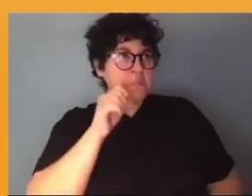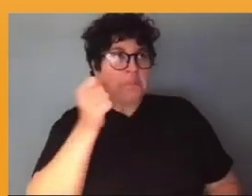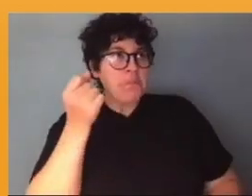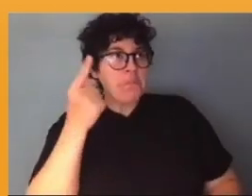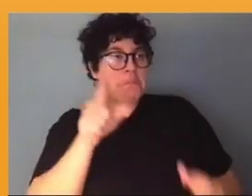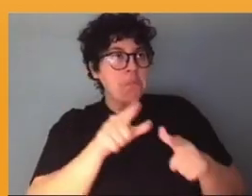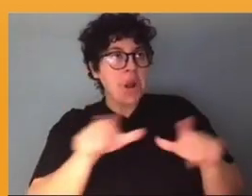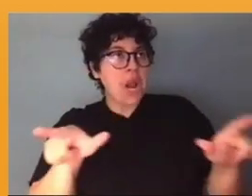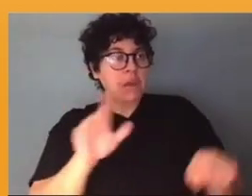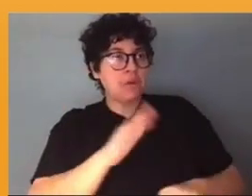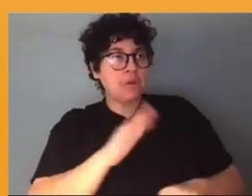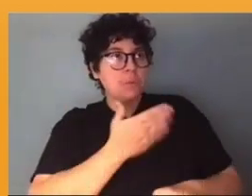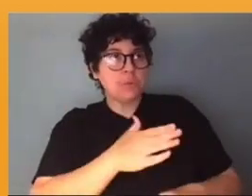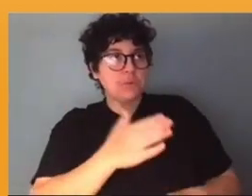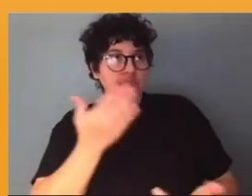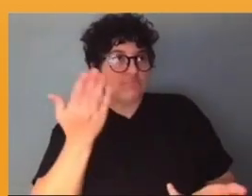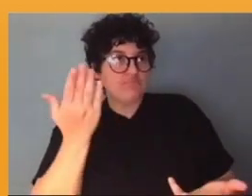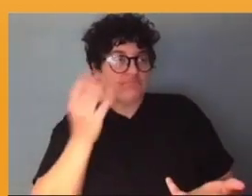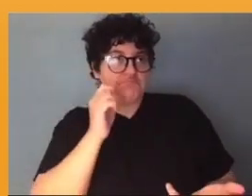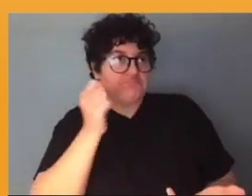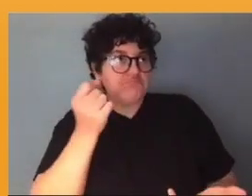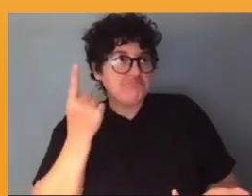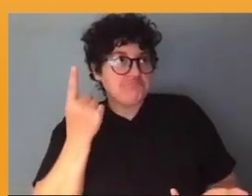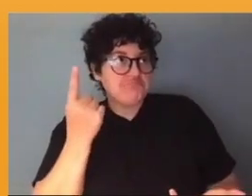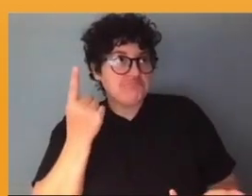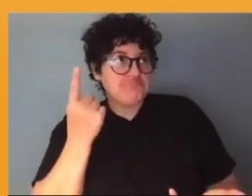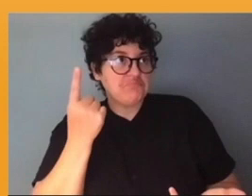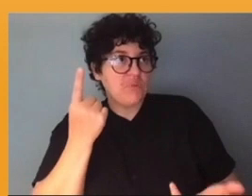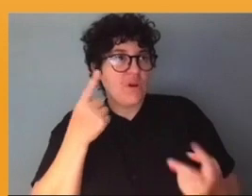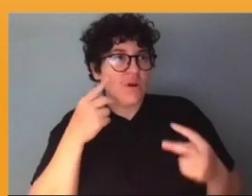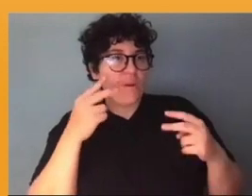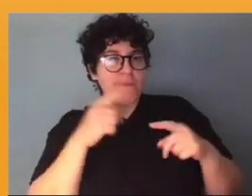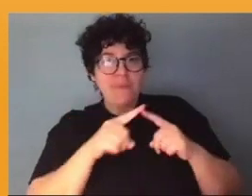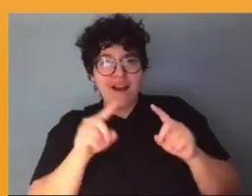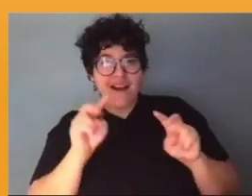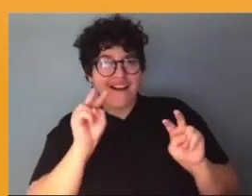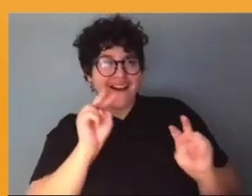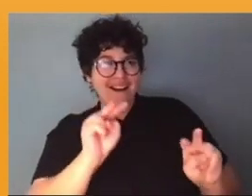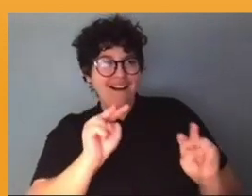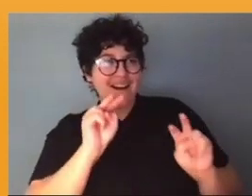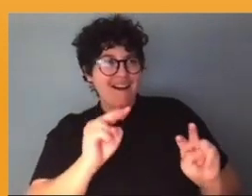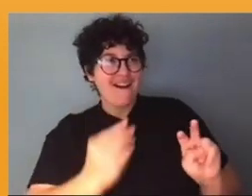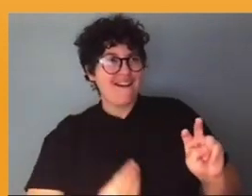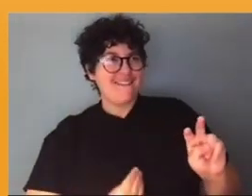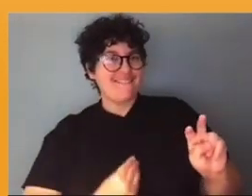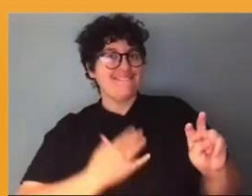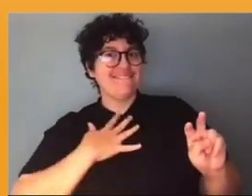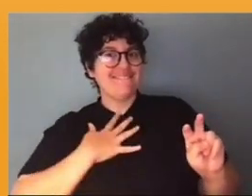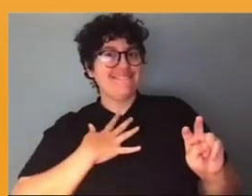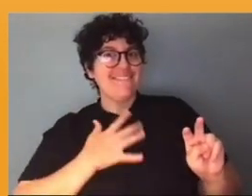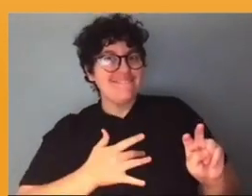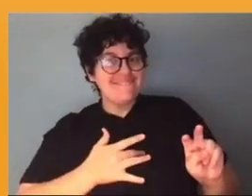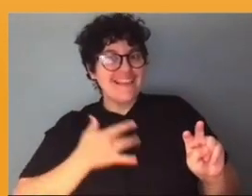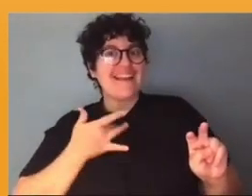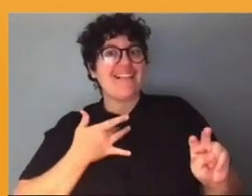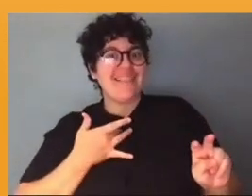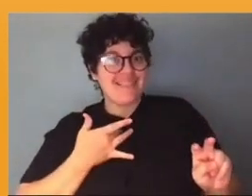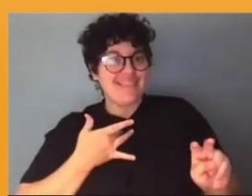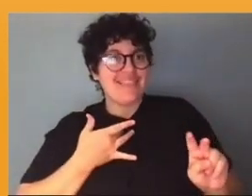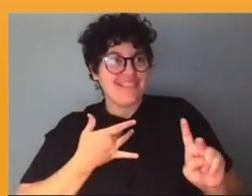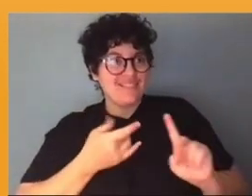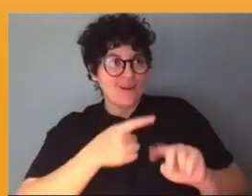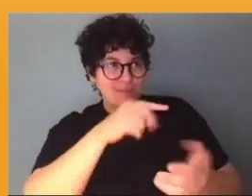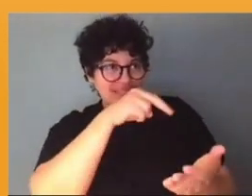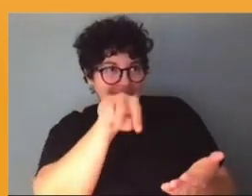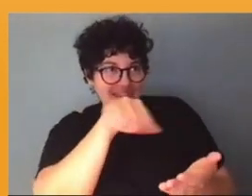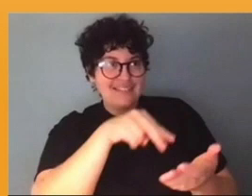people feel it. And if we're doing, and one of the